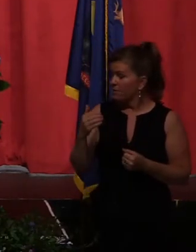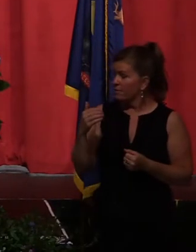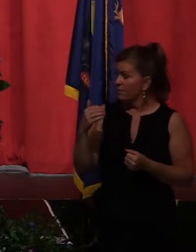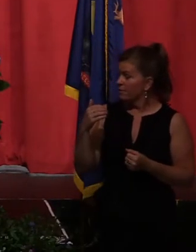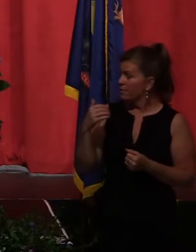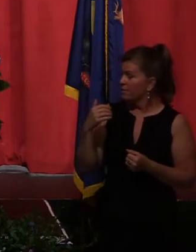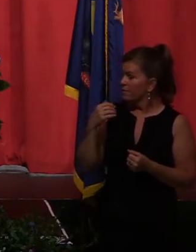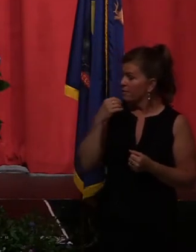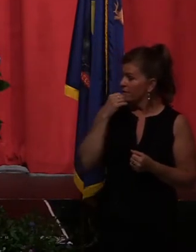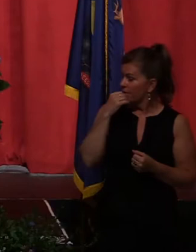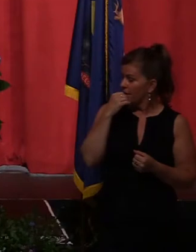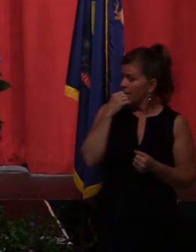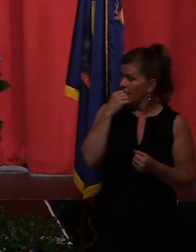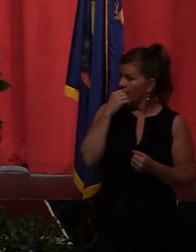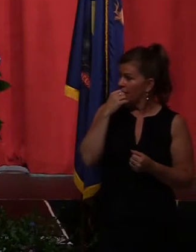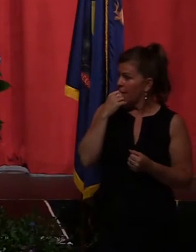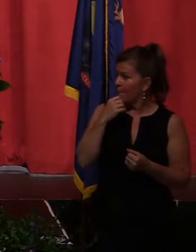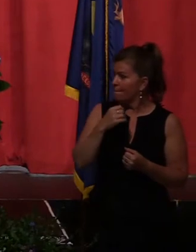which will,